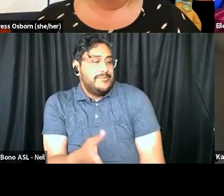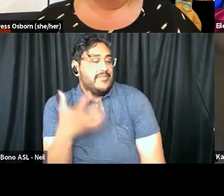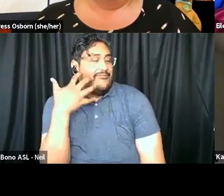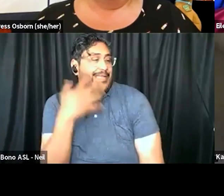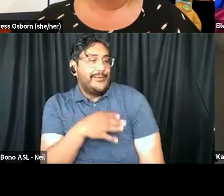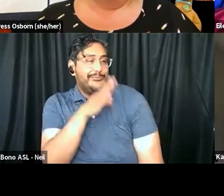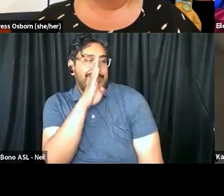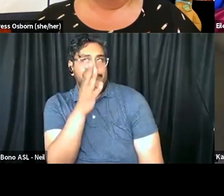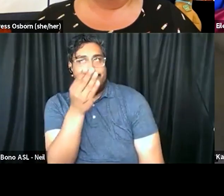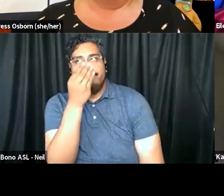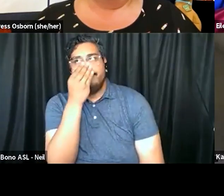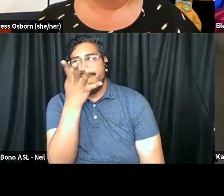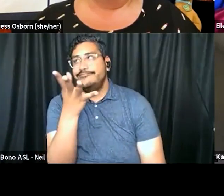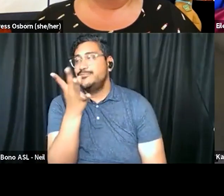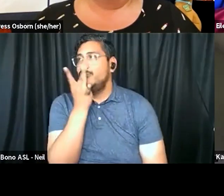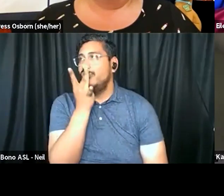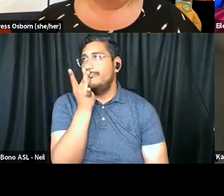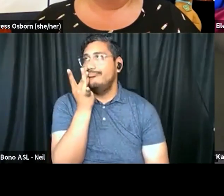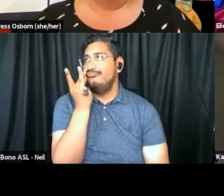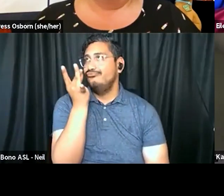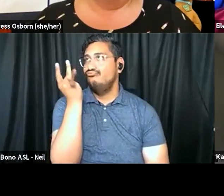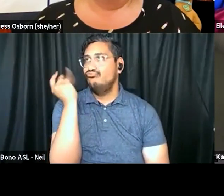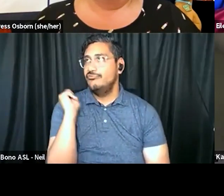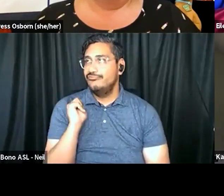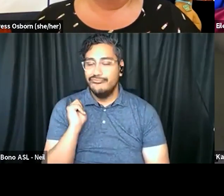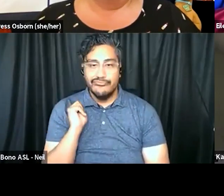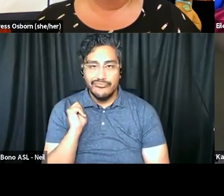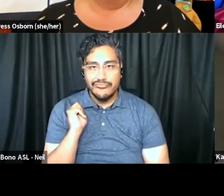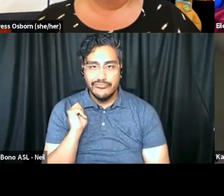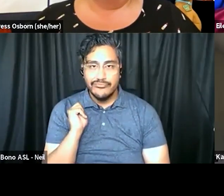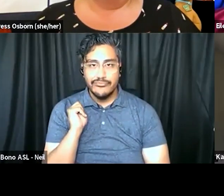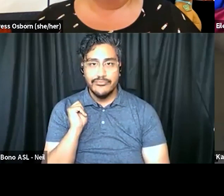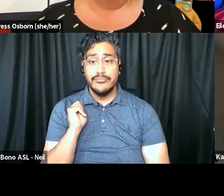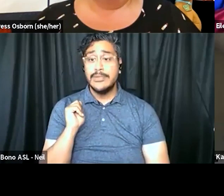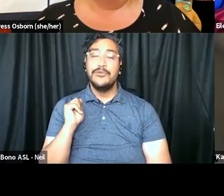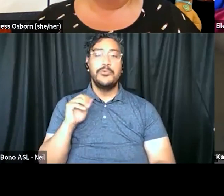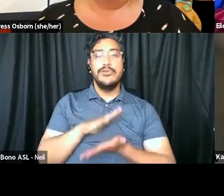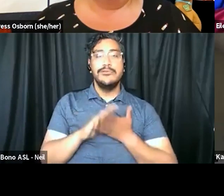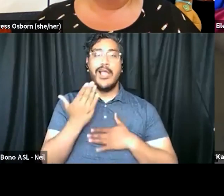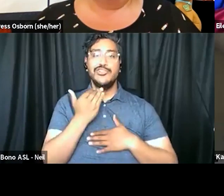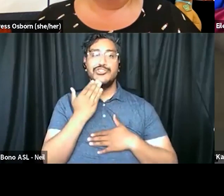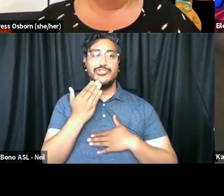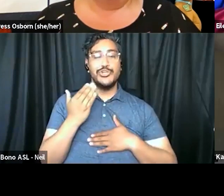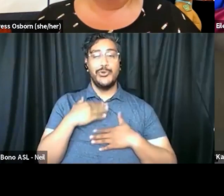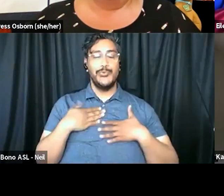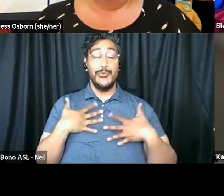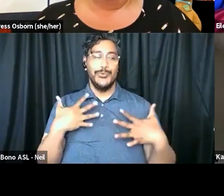crunchy sweetness satisfying all the way down, with a nice sugar buzz when it hits my